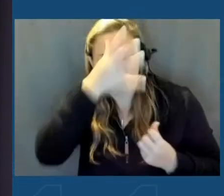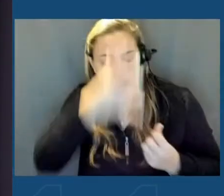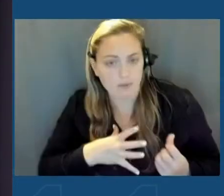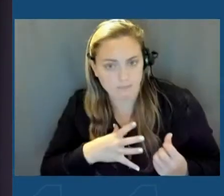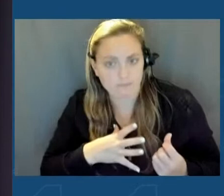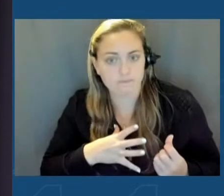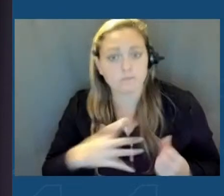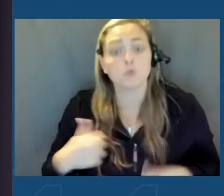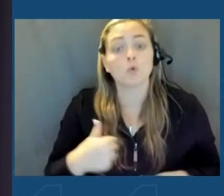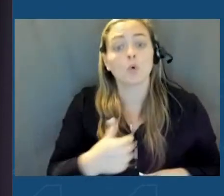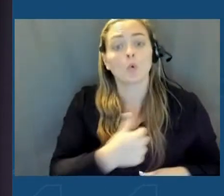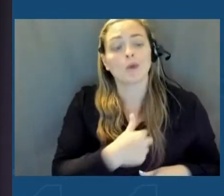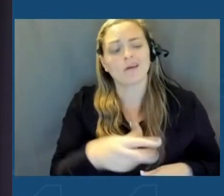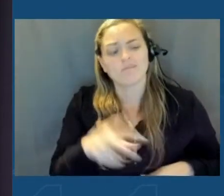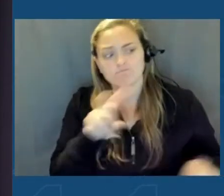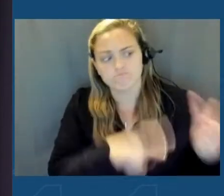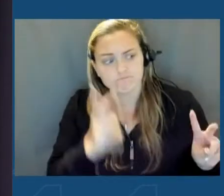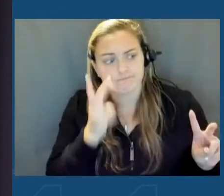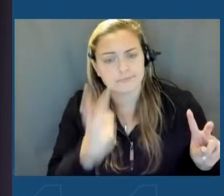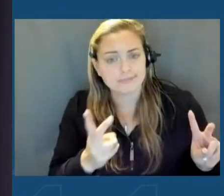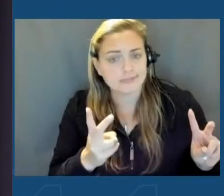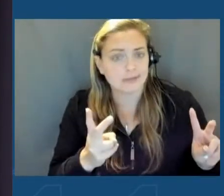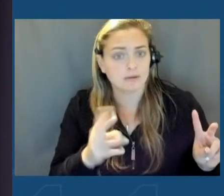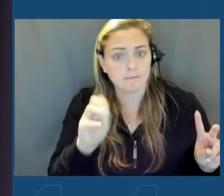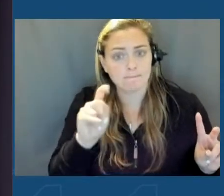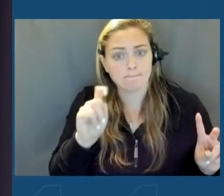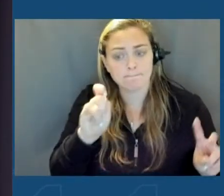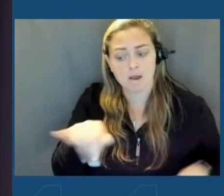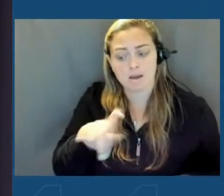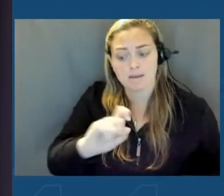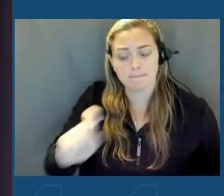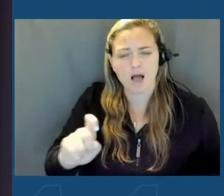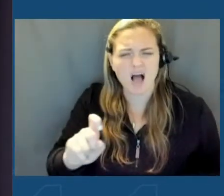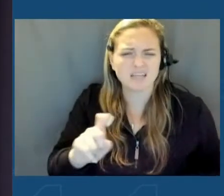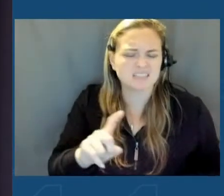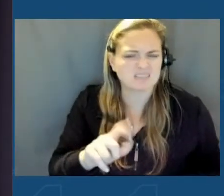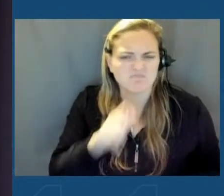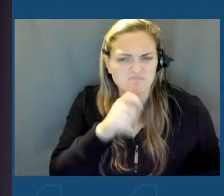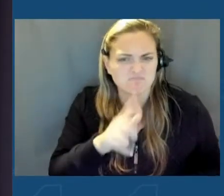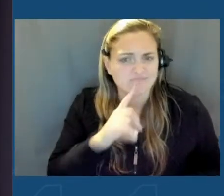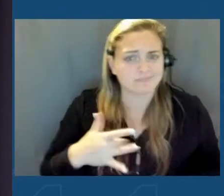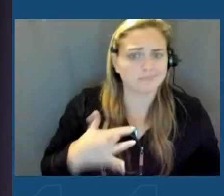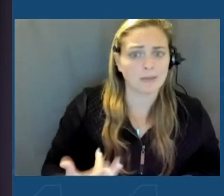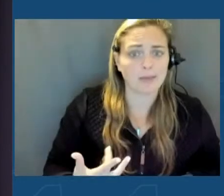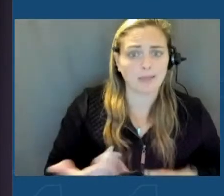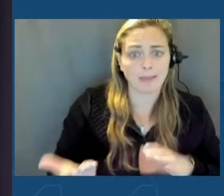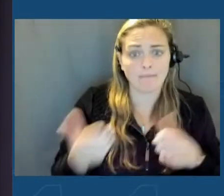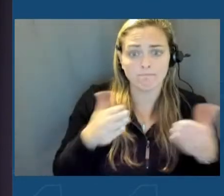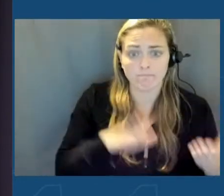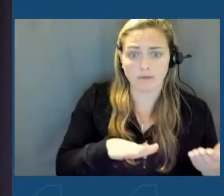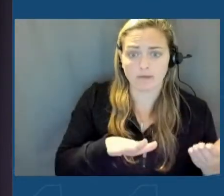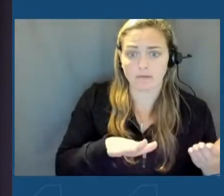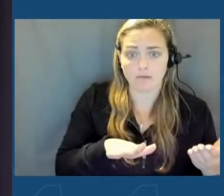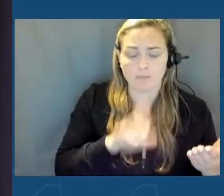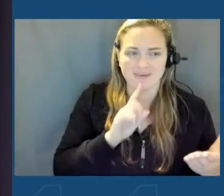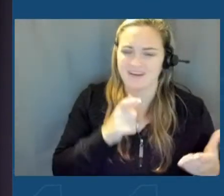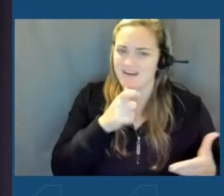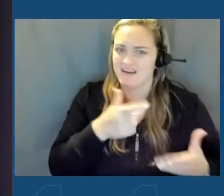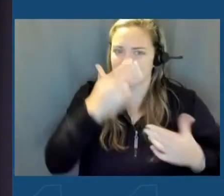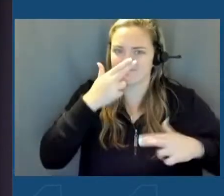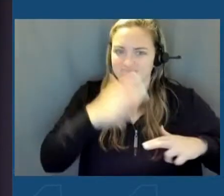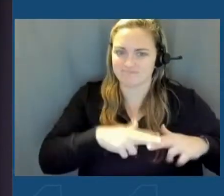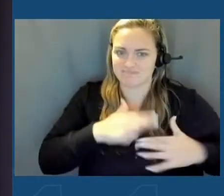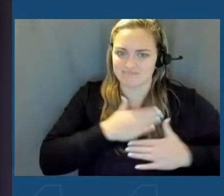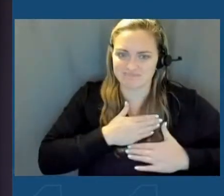also have observed that although monkeypox is very rarely fatal, it is extremely unpleasant and